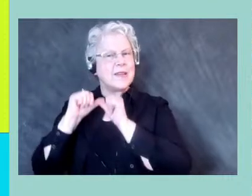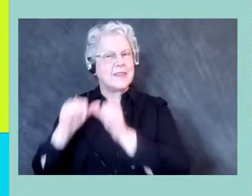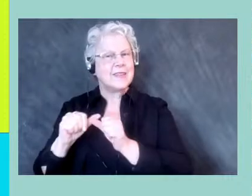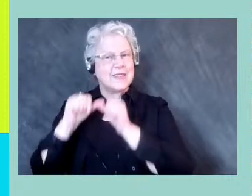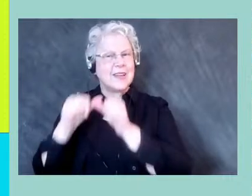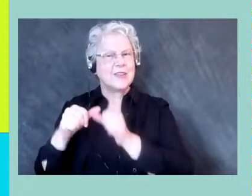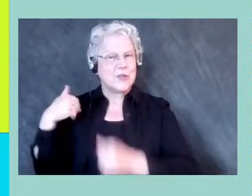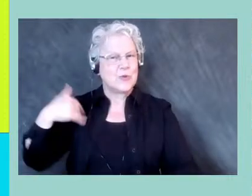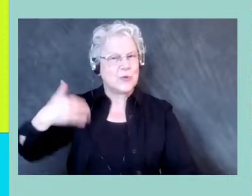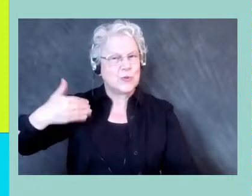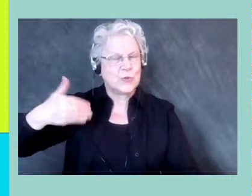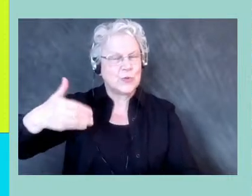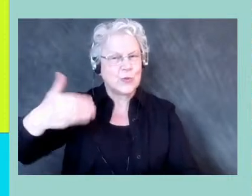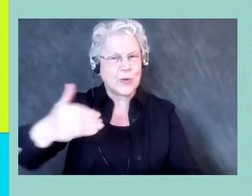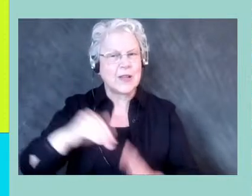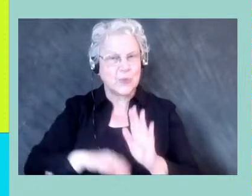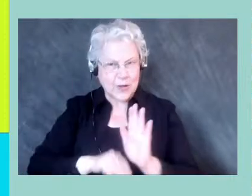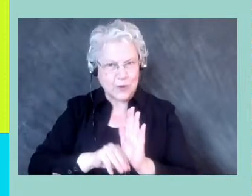rolled on?